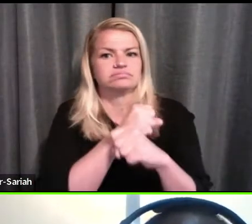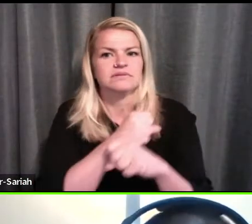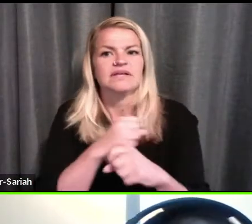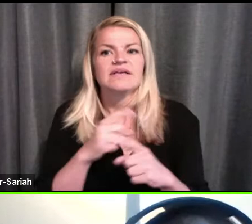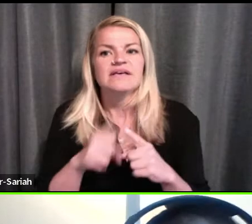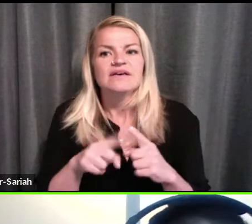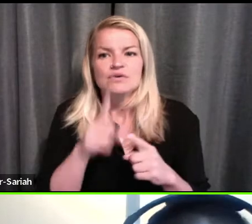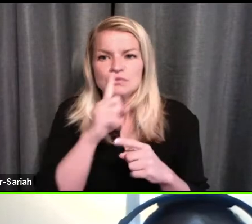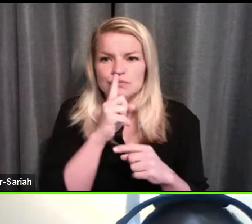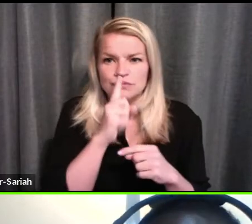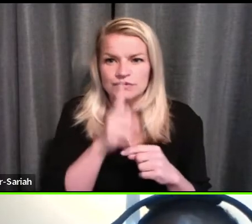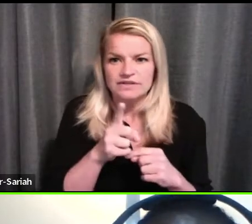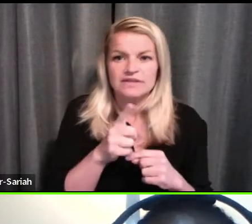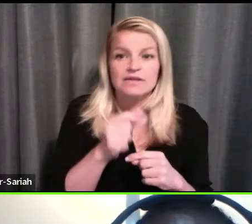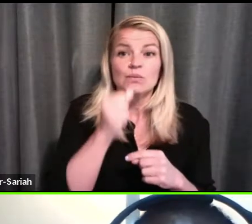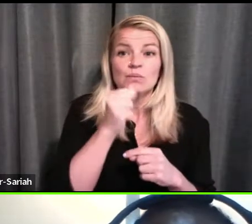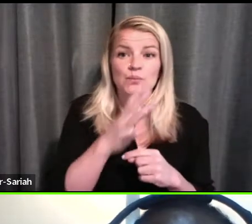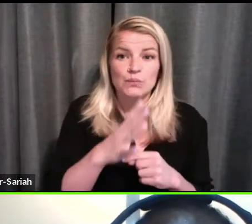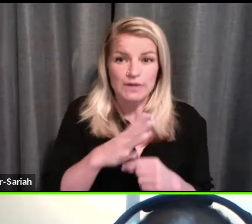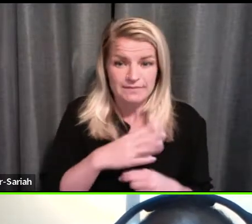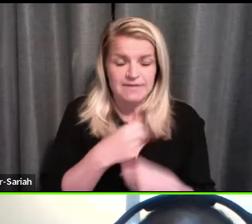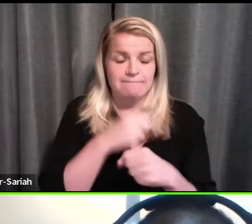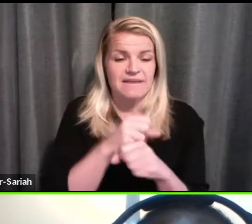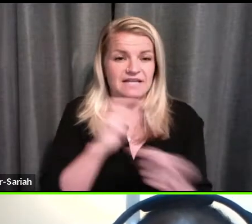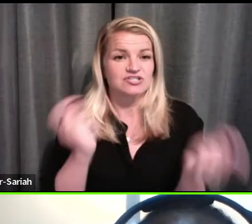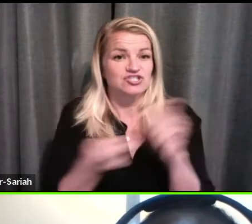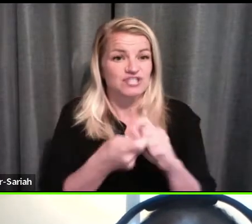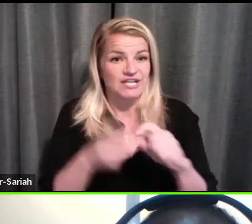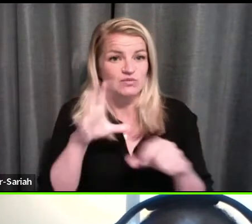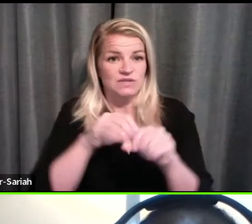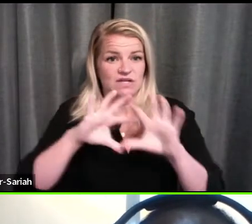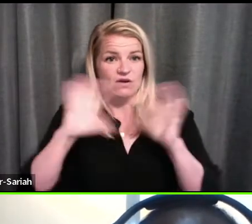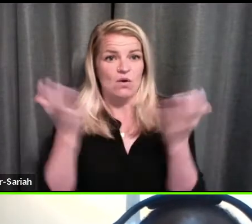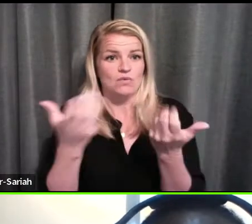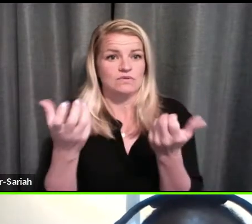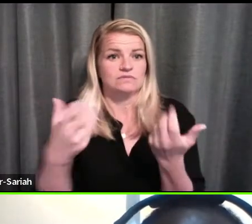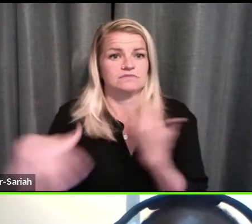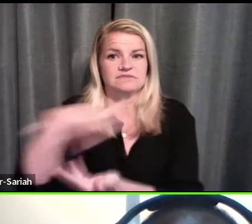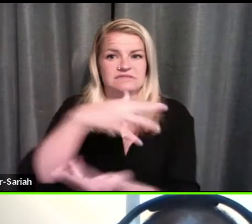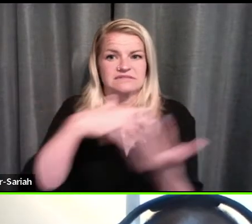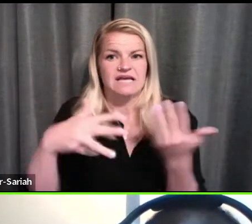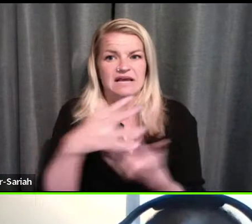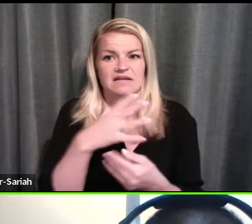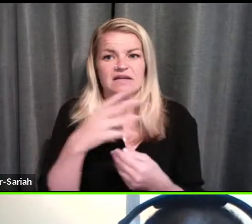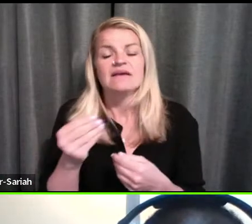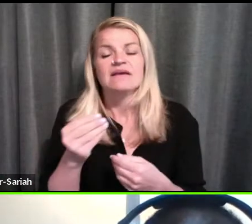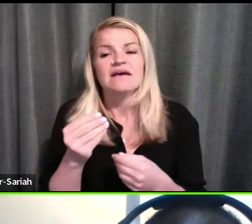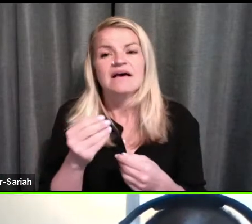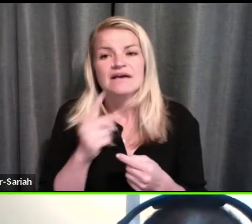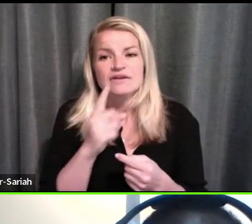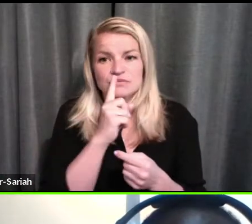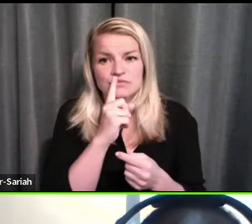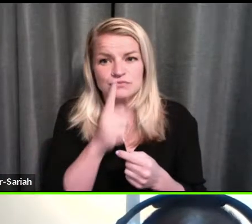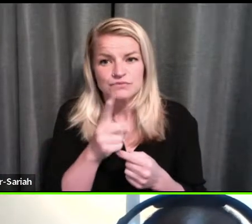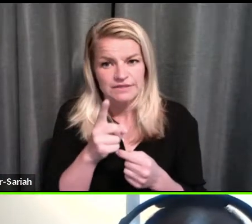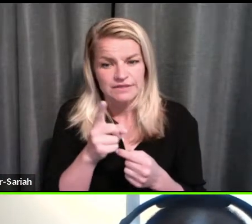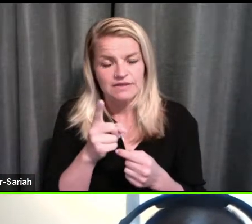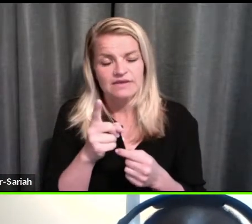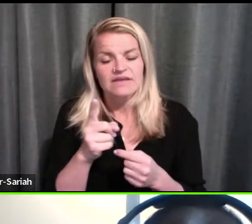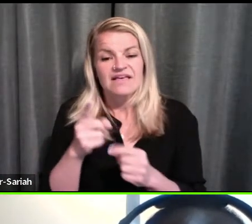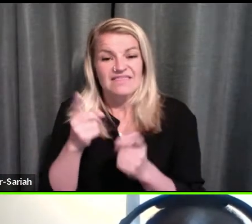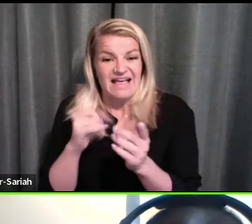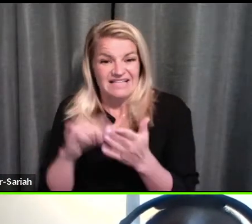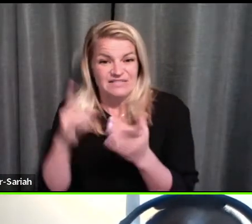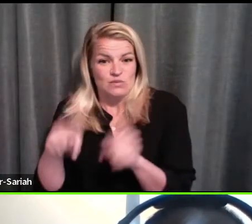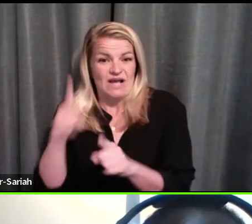that, women need change in the society. That is why, unlike other election years in Kenya, this year women